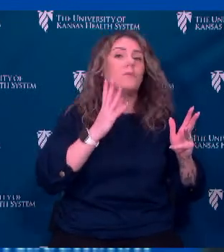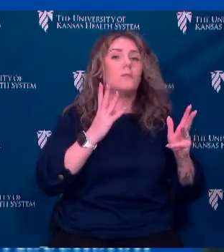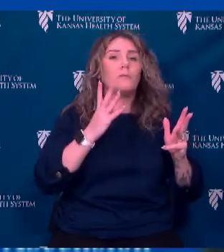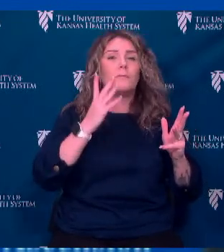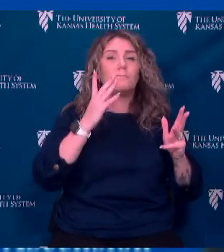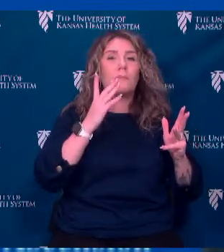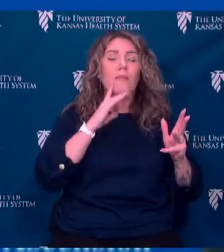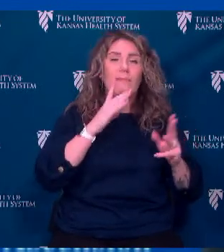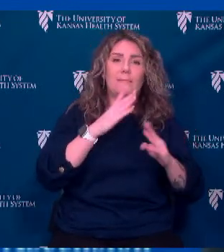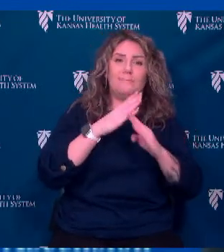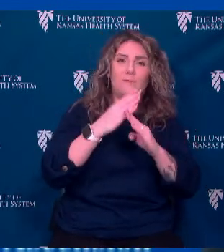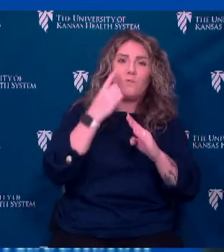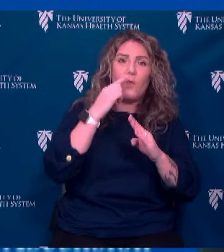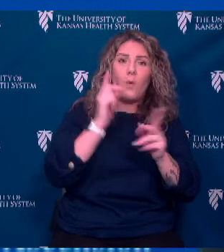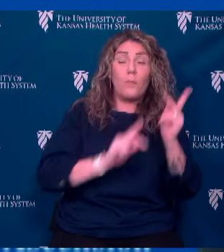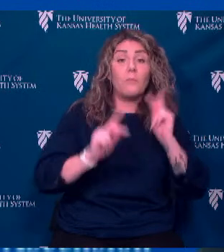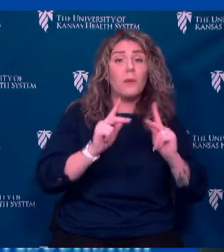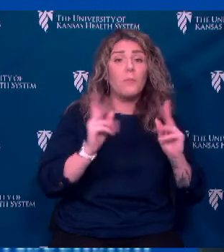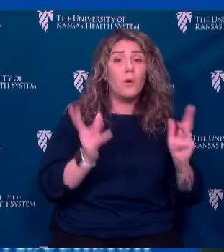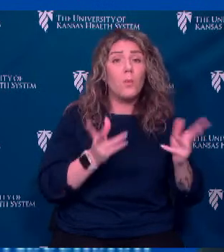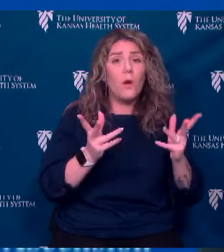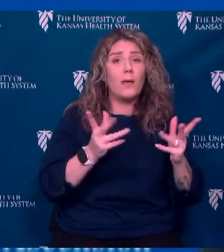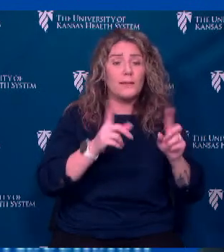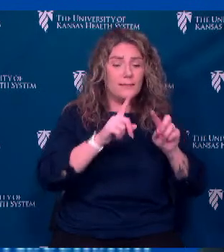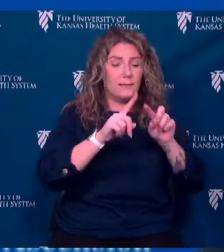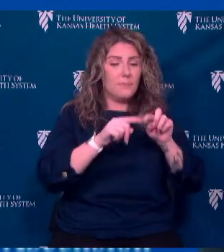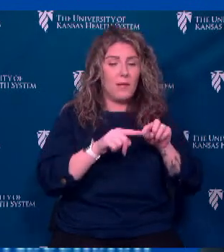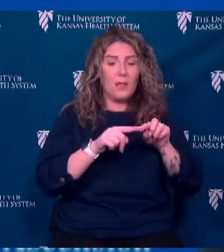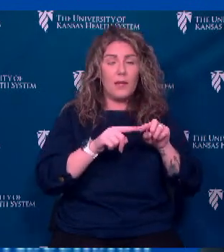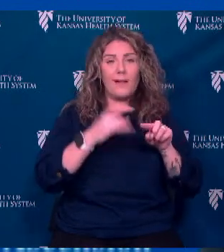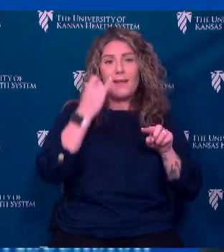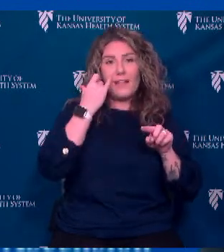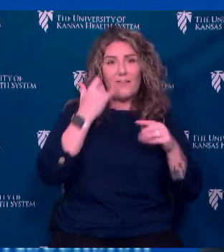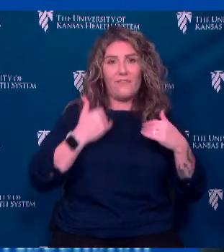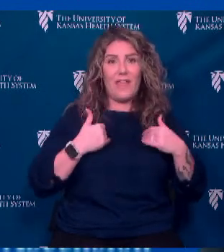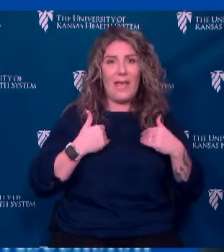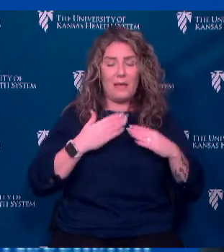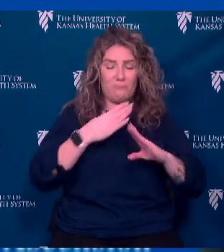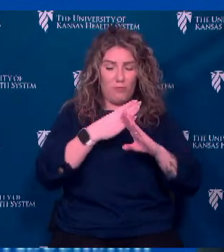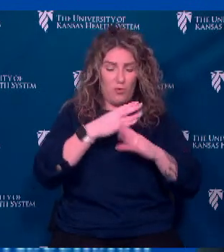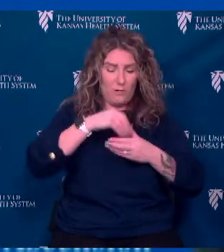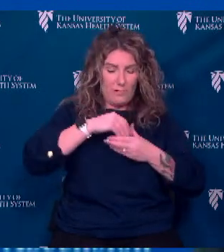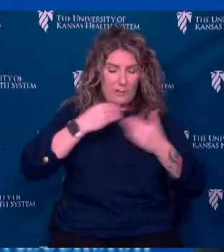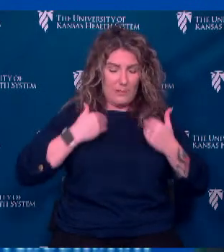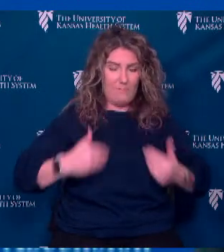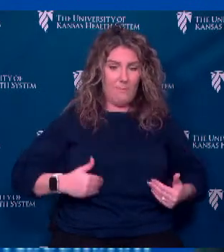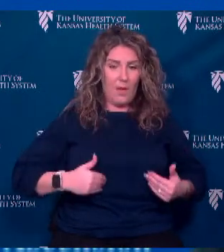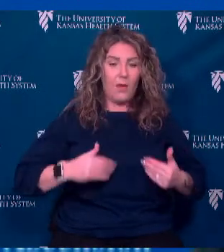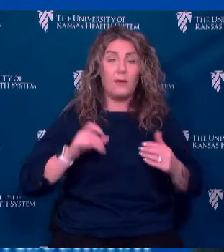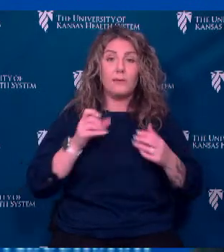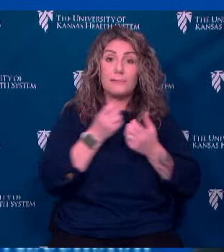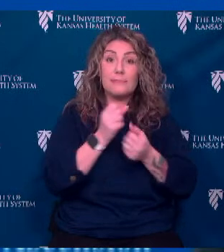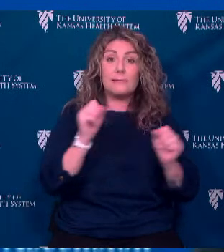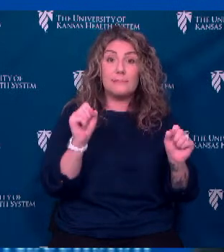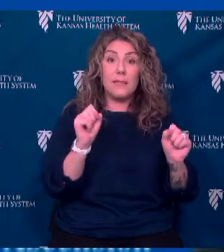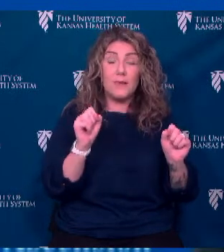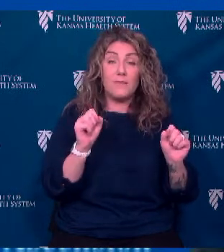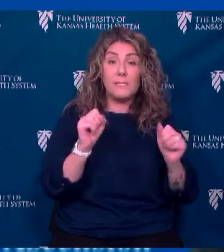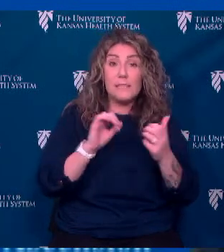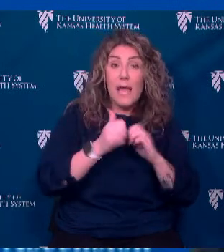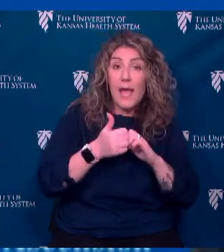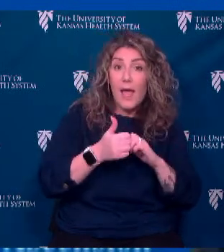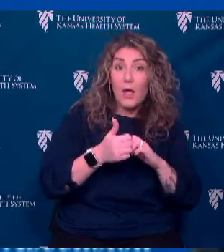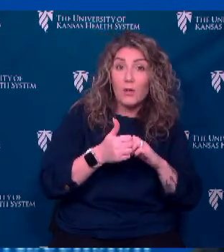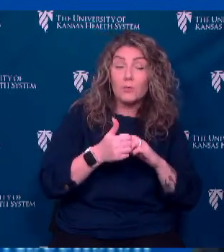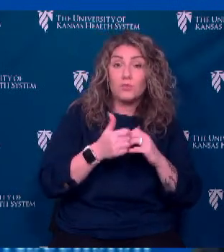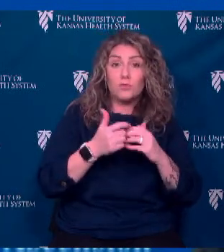Our defense will depend on if we have had immunity in our bodies, which the safest way to get that immunity in our